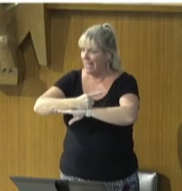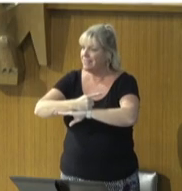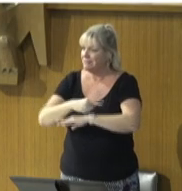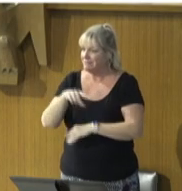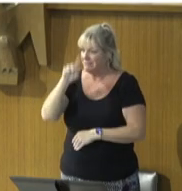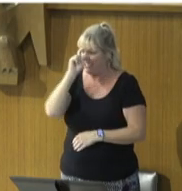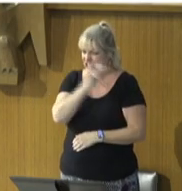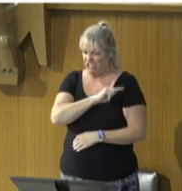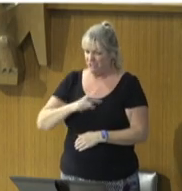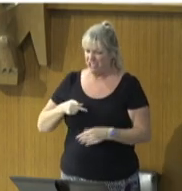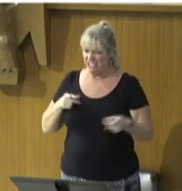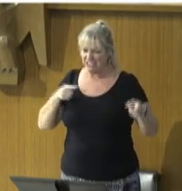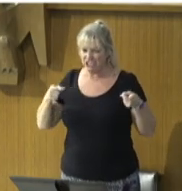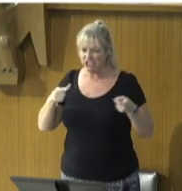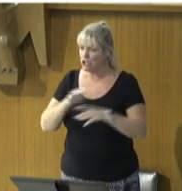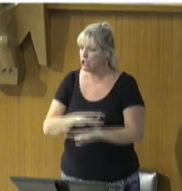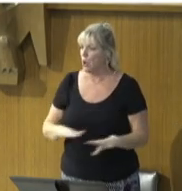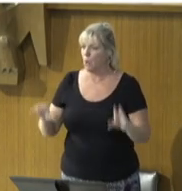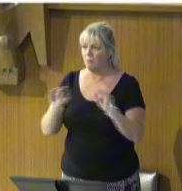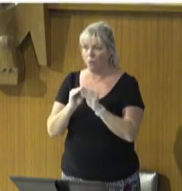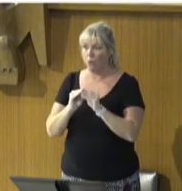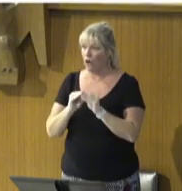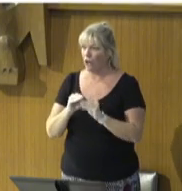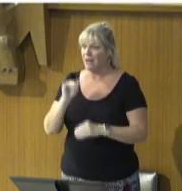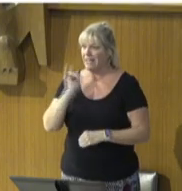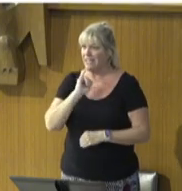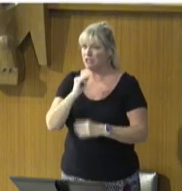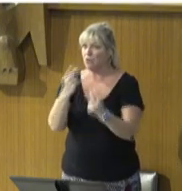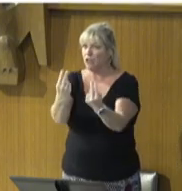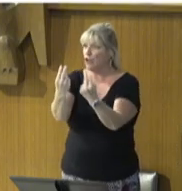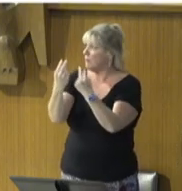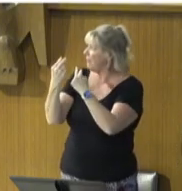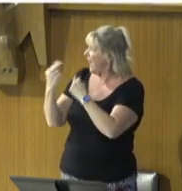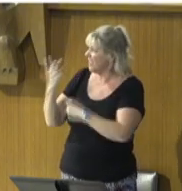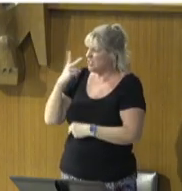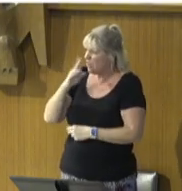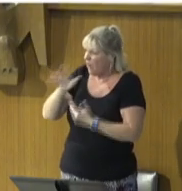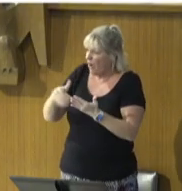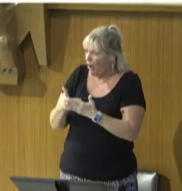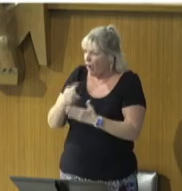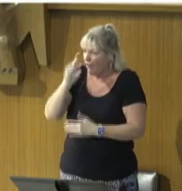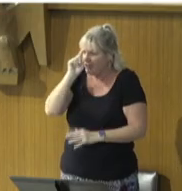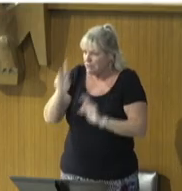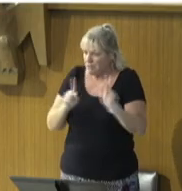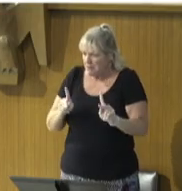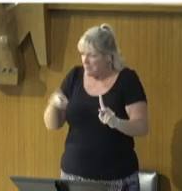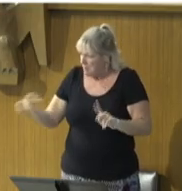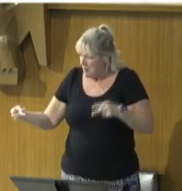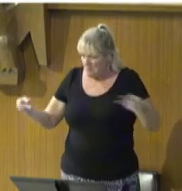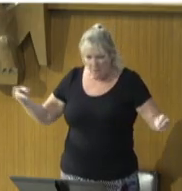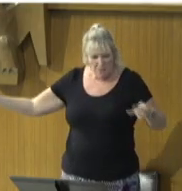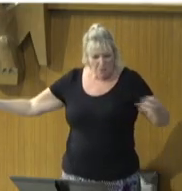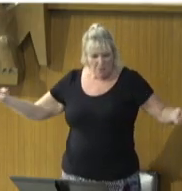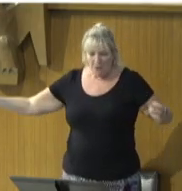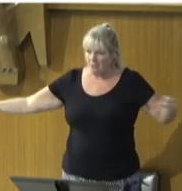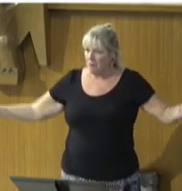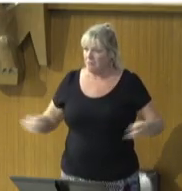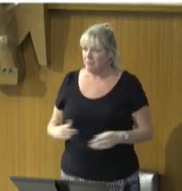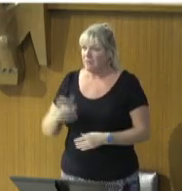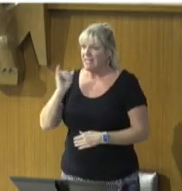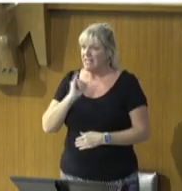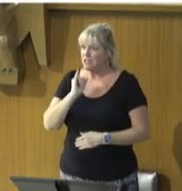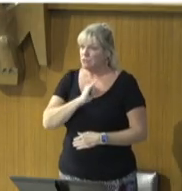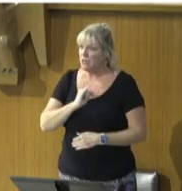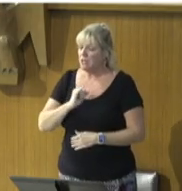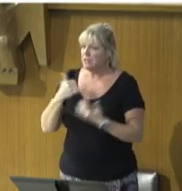saw the Egyptians dead on the seashore. Israel saw the great work that the Lord did against the Egyptians. So the people feared